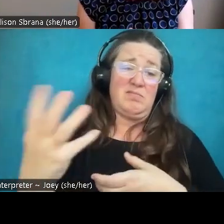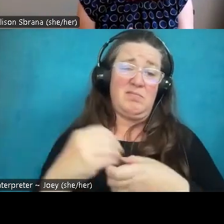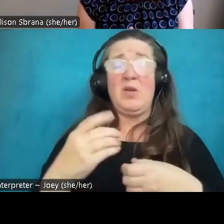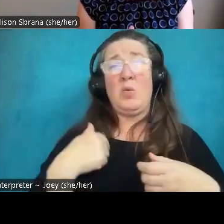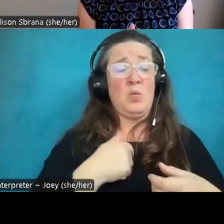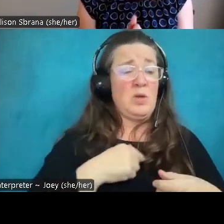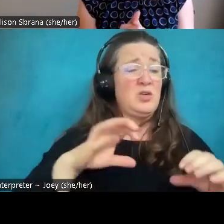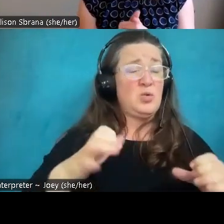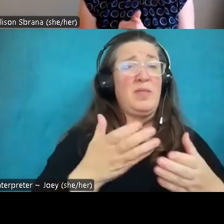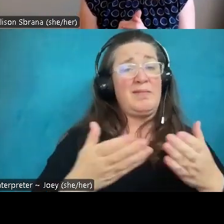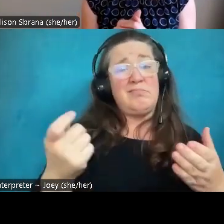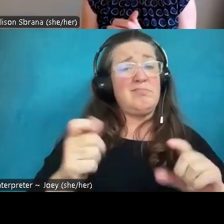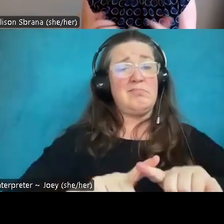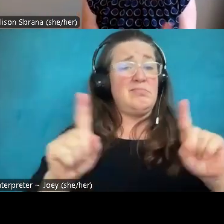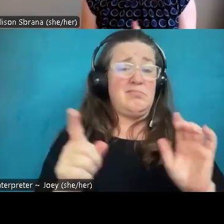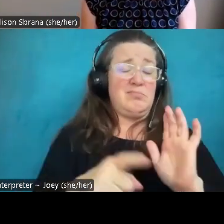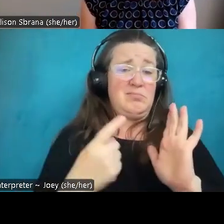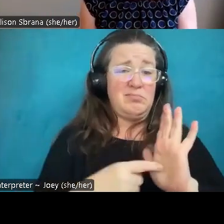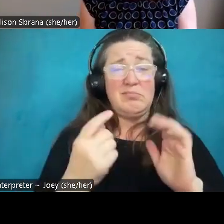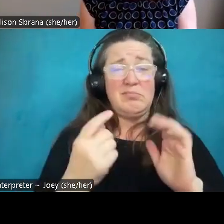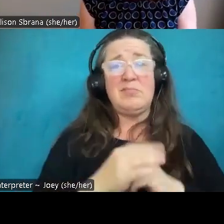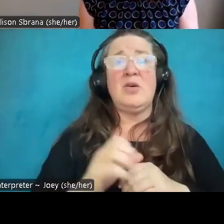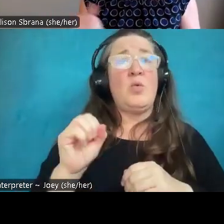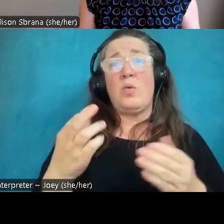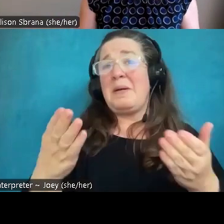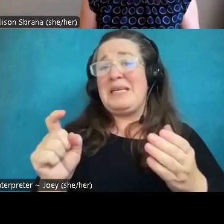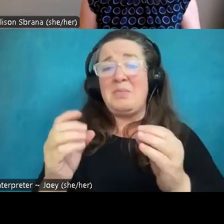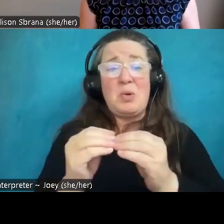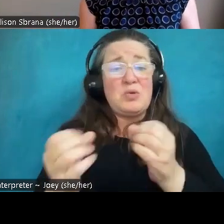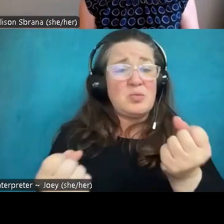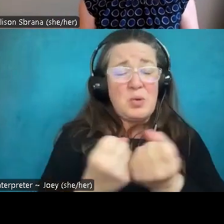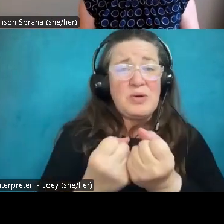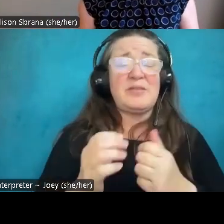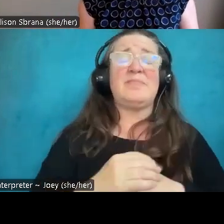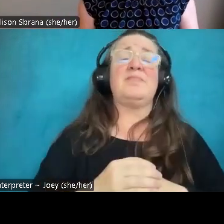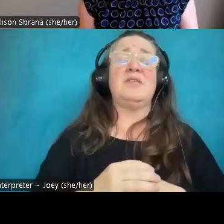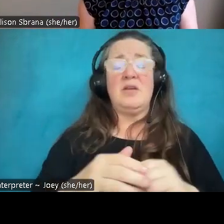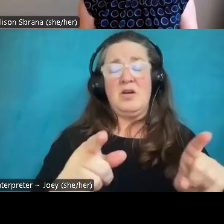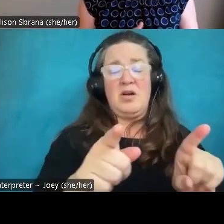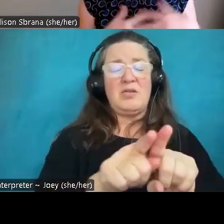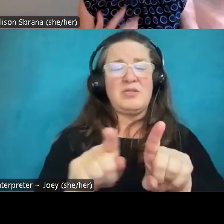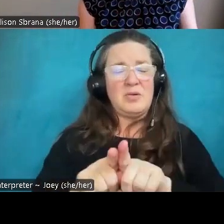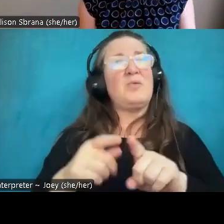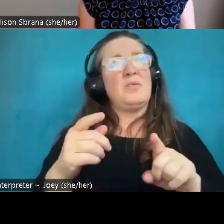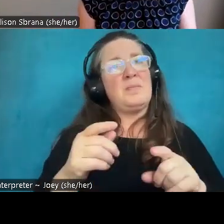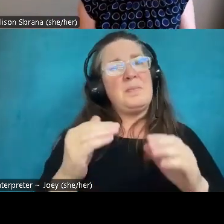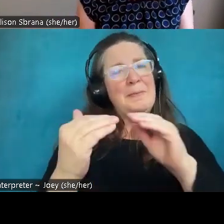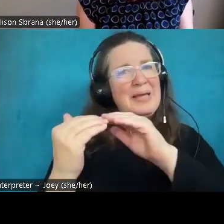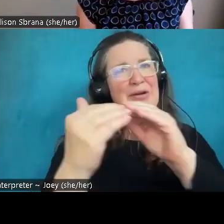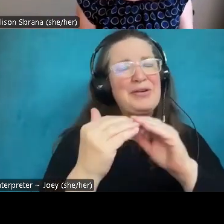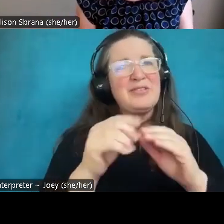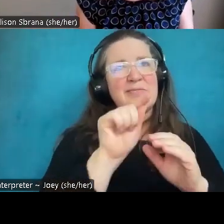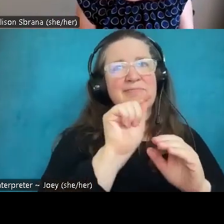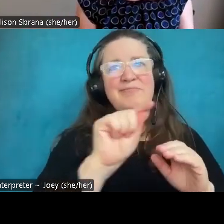in different ways or might need extra support. There's also that understanding from our peers of other people with